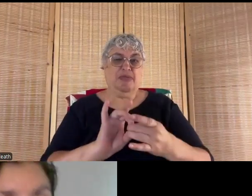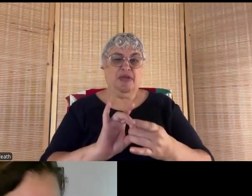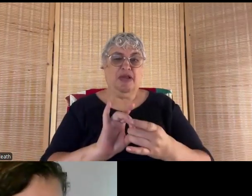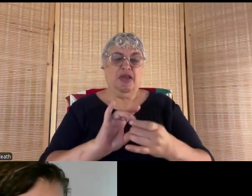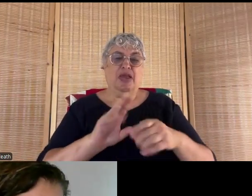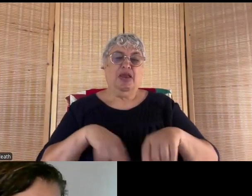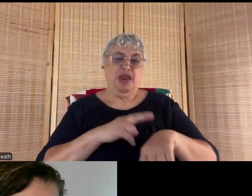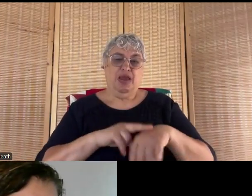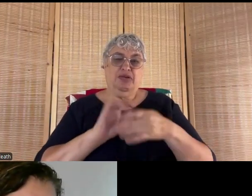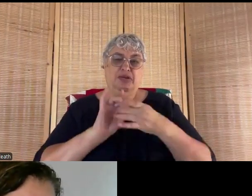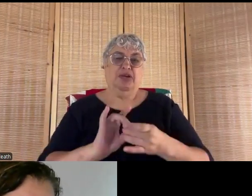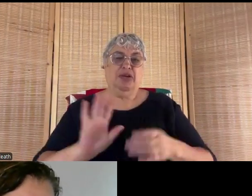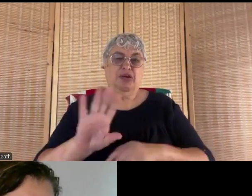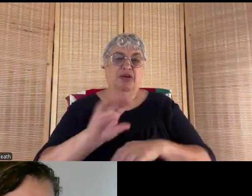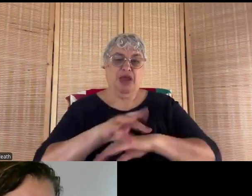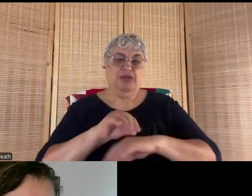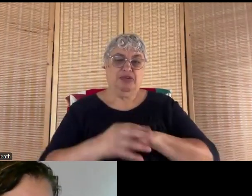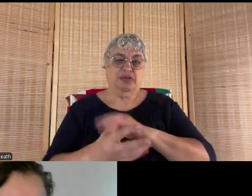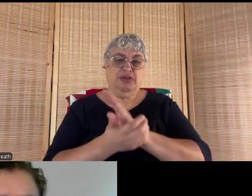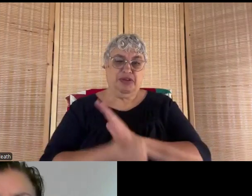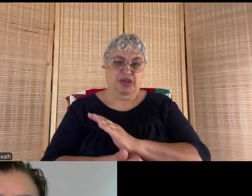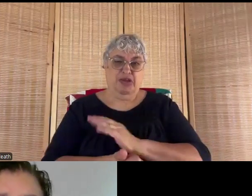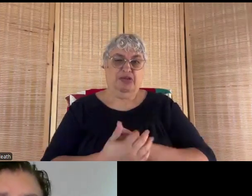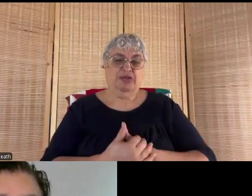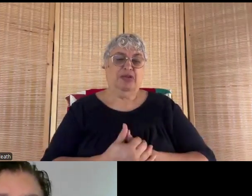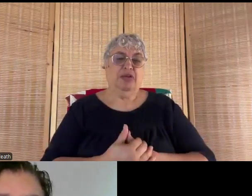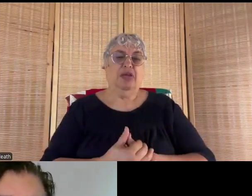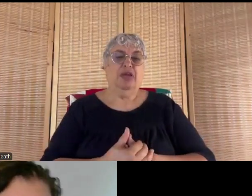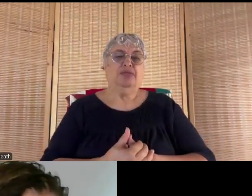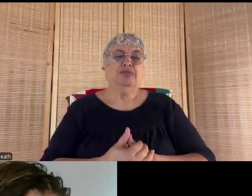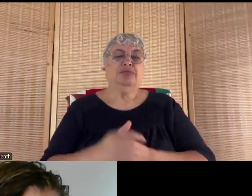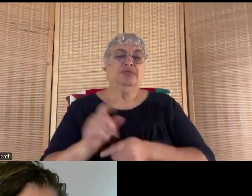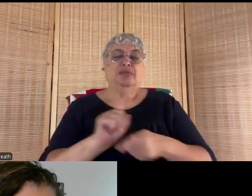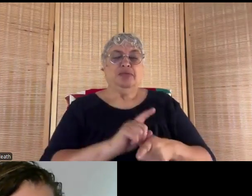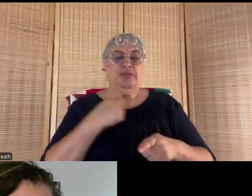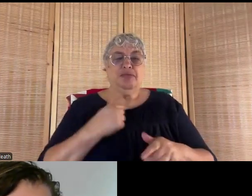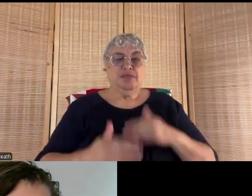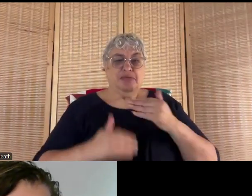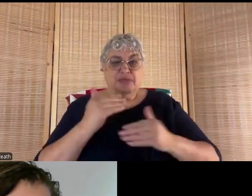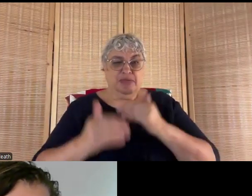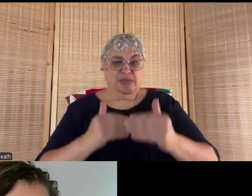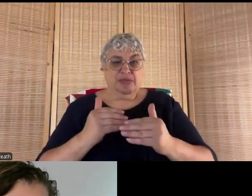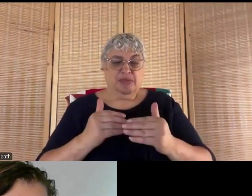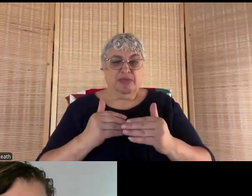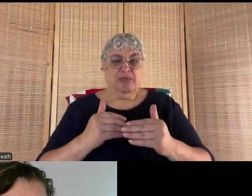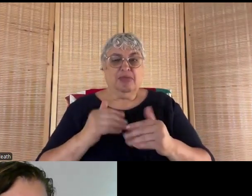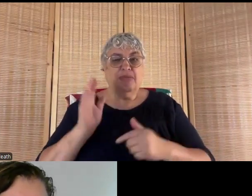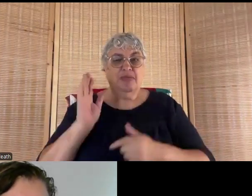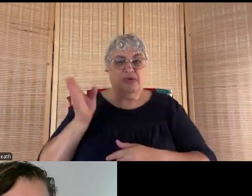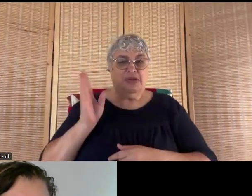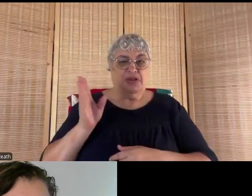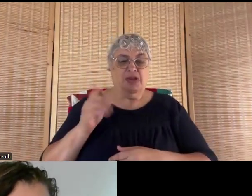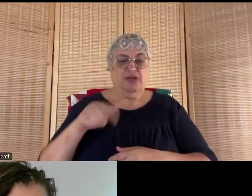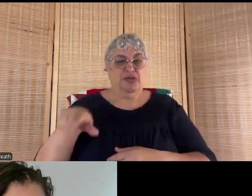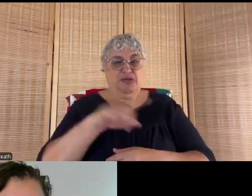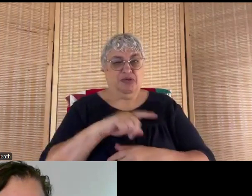naturally tie into your counseling skills. And also as we proceed into the presentation, if you